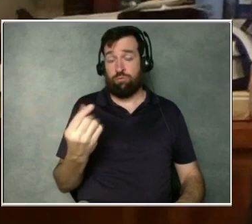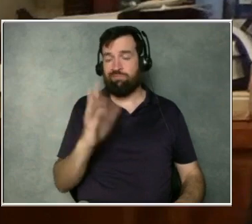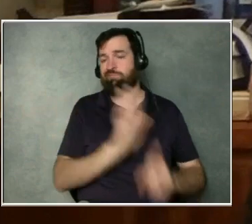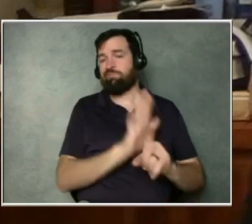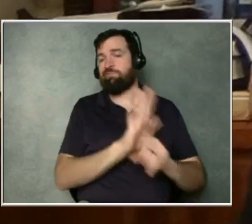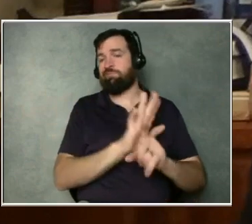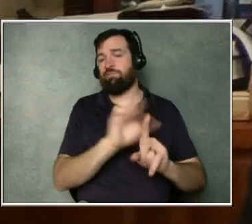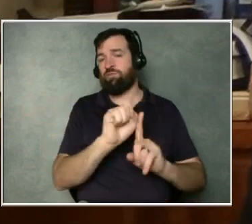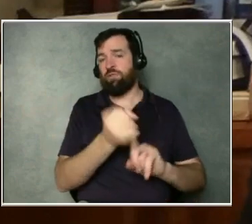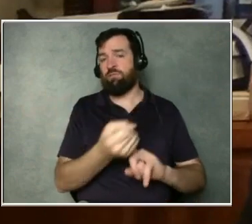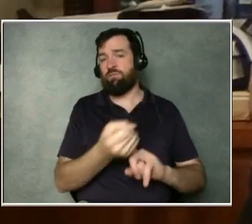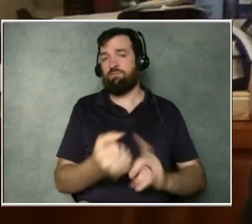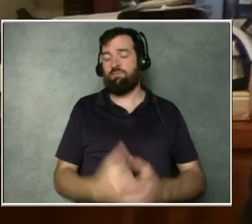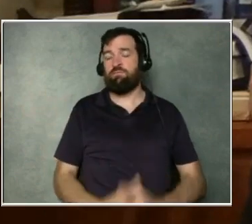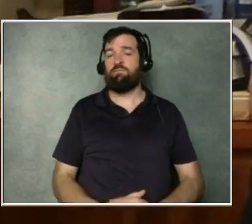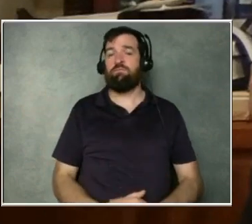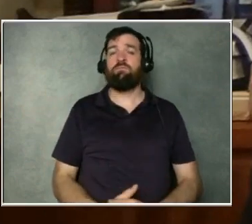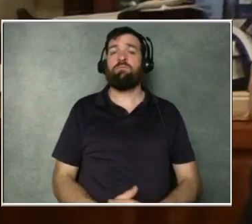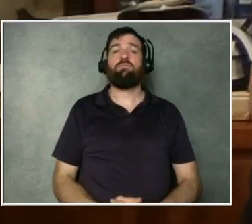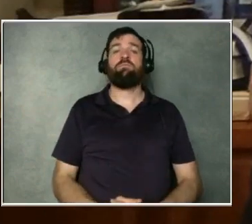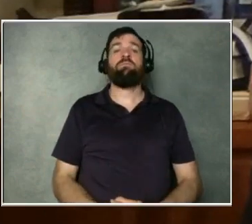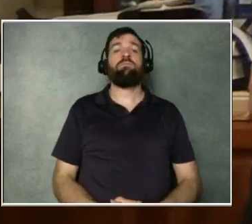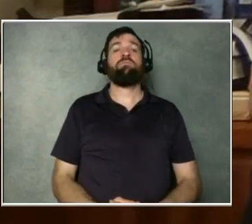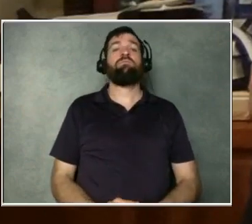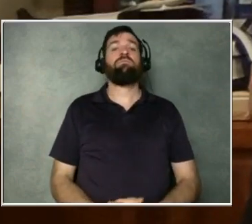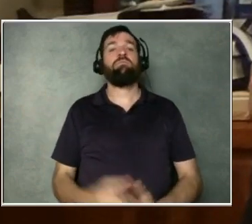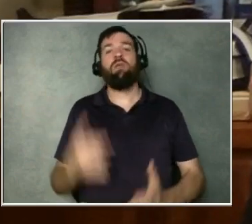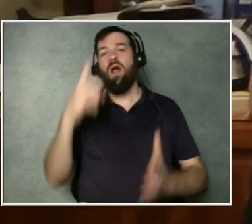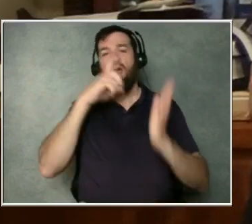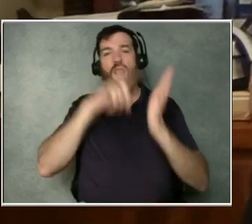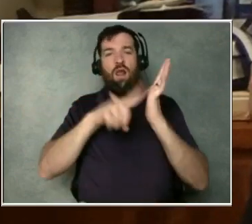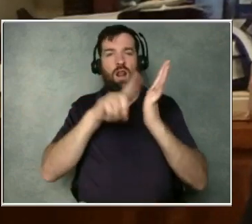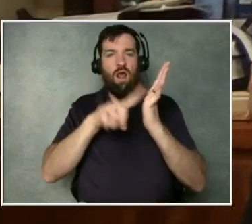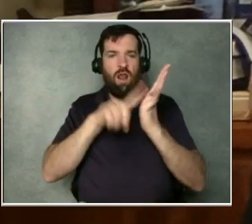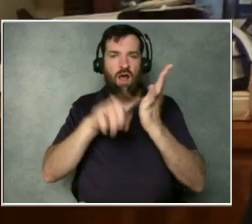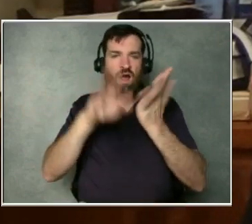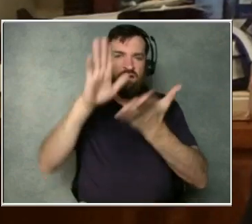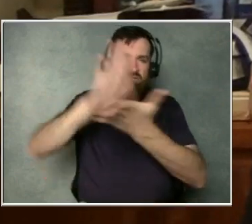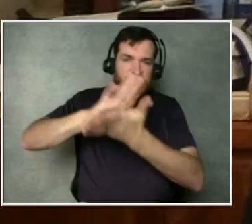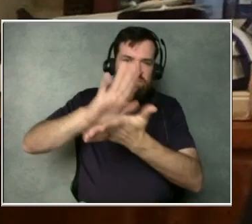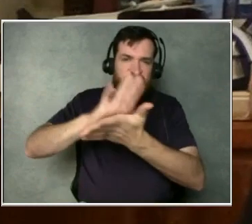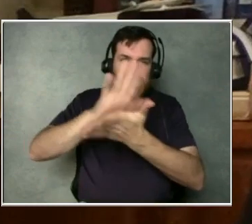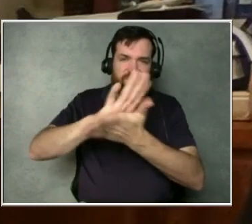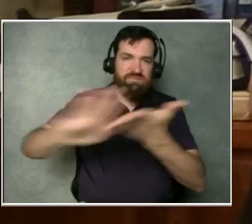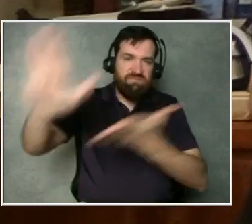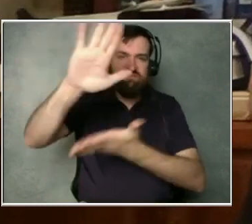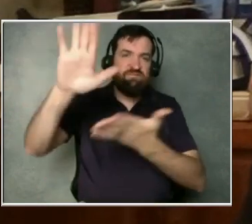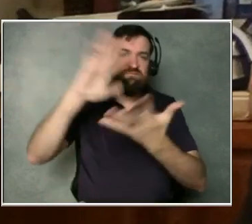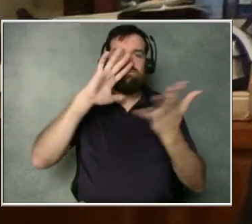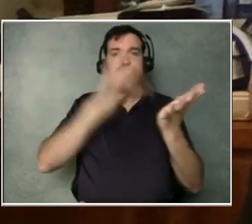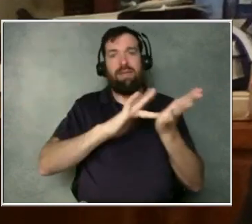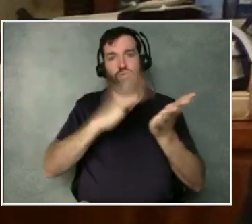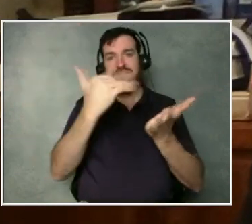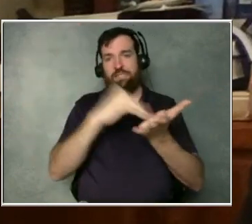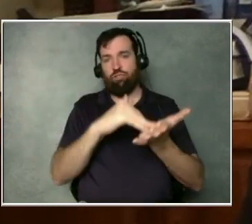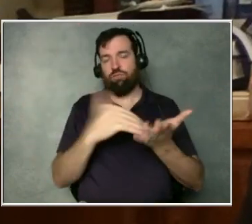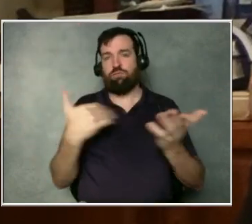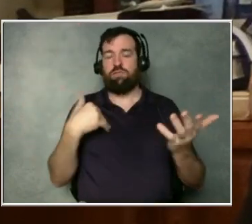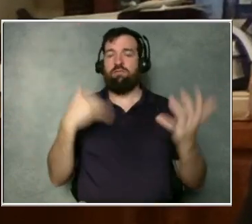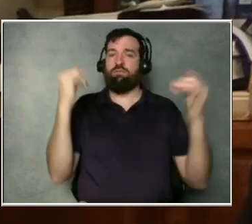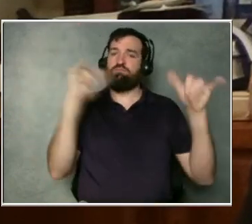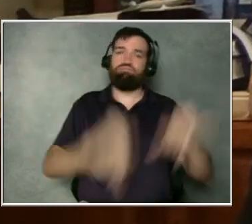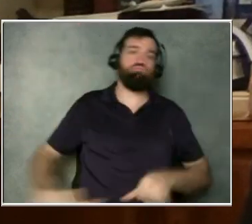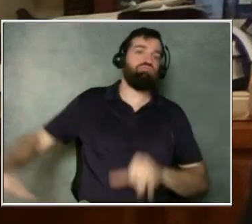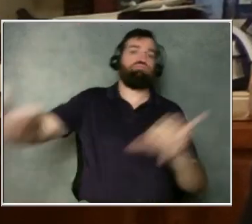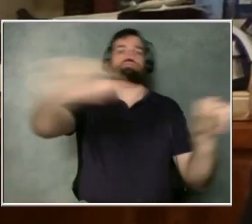situation. Look to your academic medical centers in your state. They have uniformly